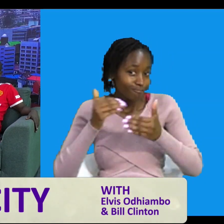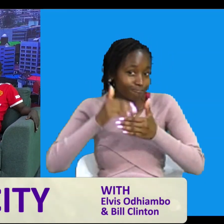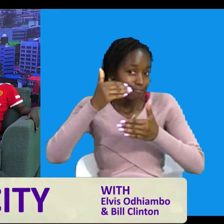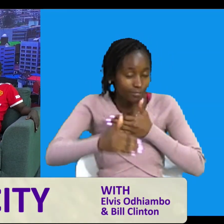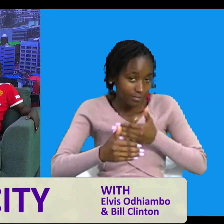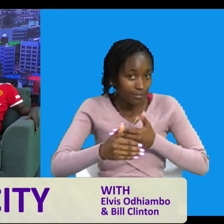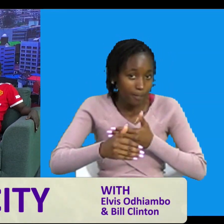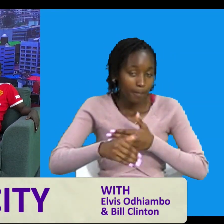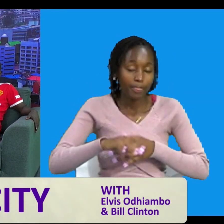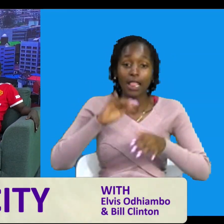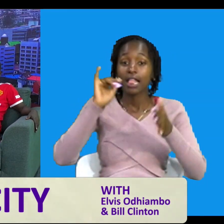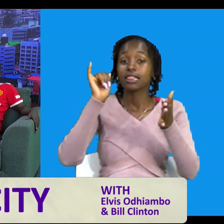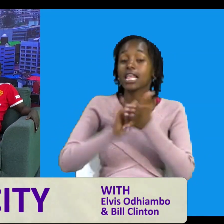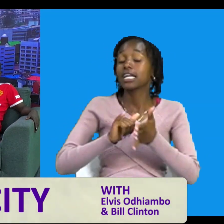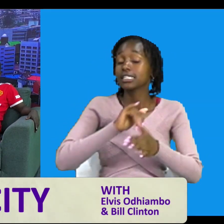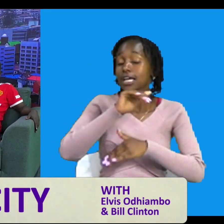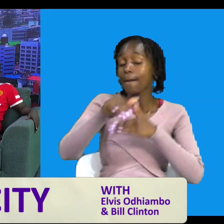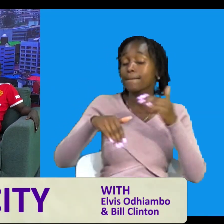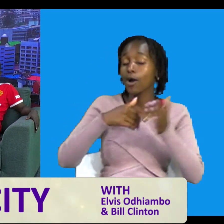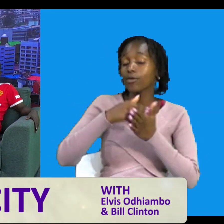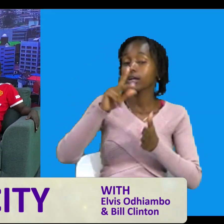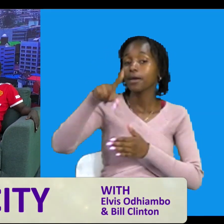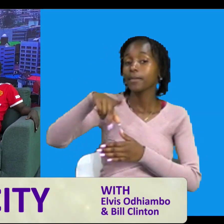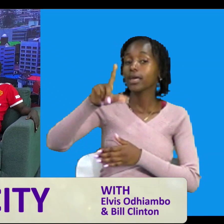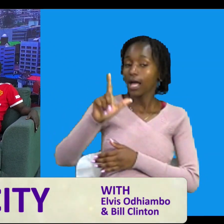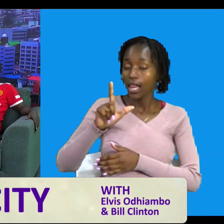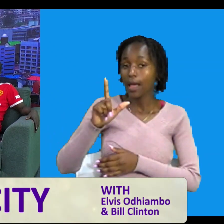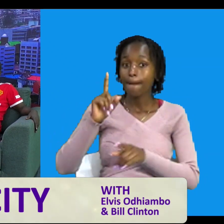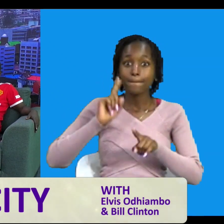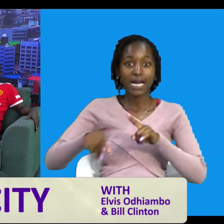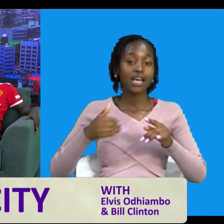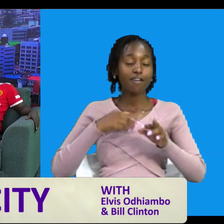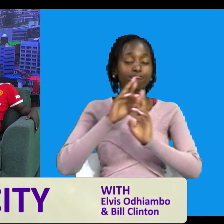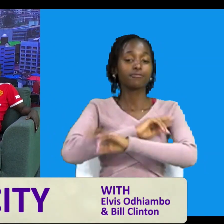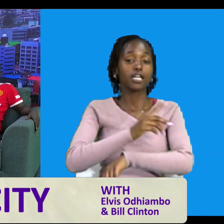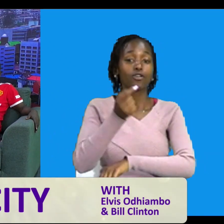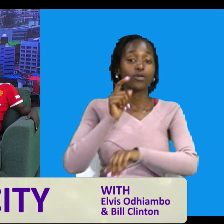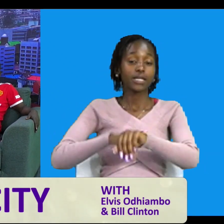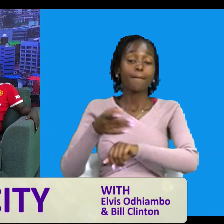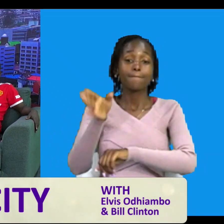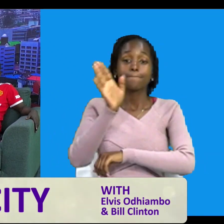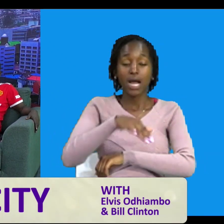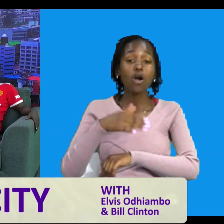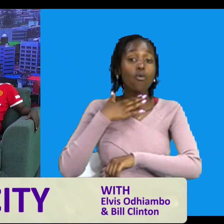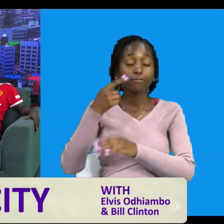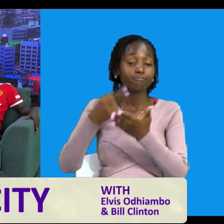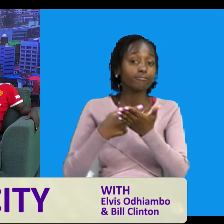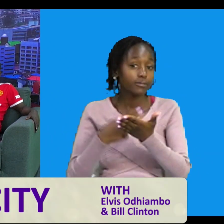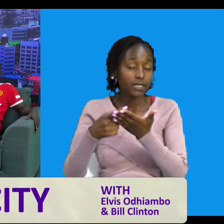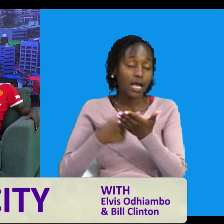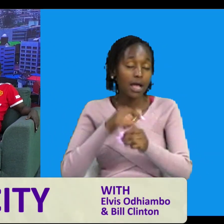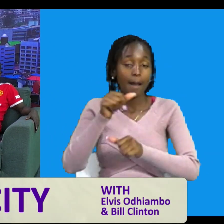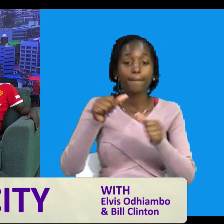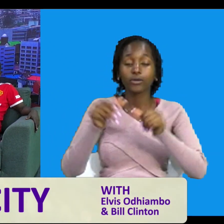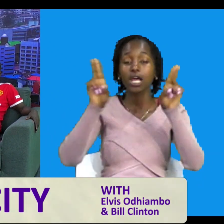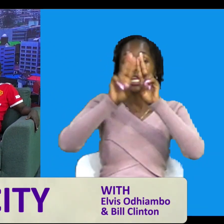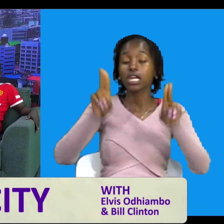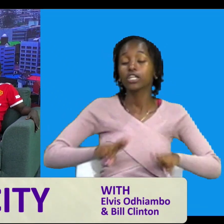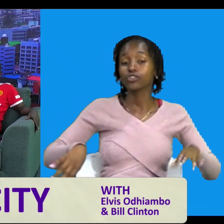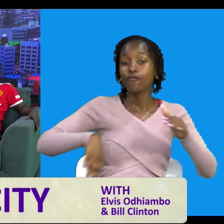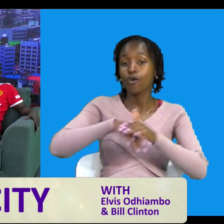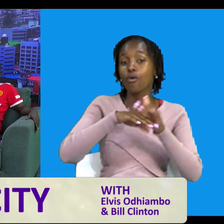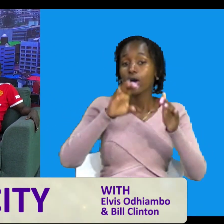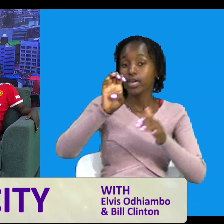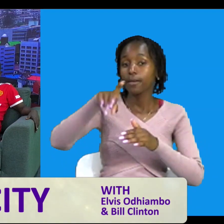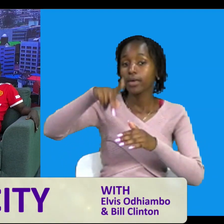action for tomorrow. That is just your KPL. But then again, we are going to take a quick breather. When we get back, we are switching out to international football, EPL,